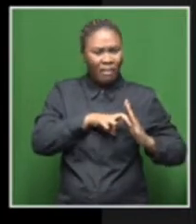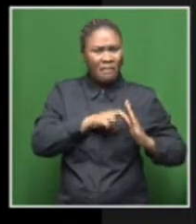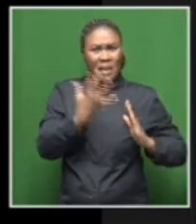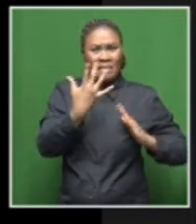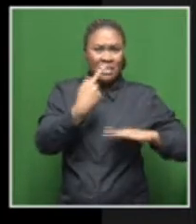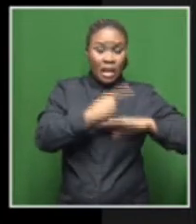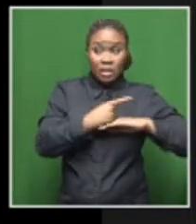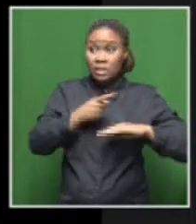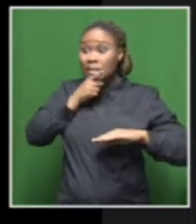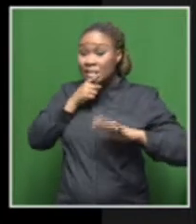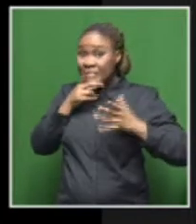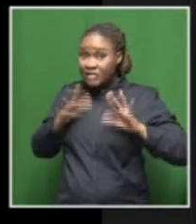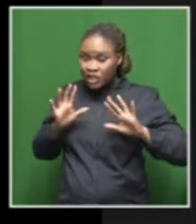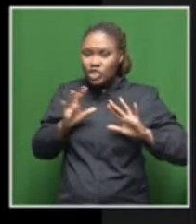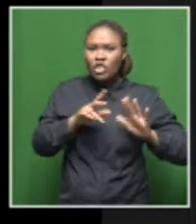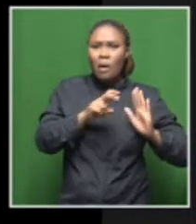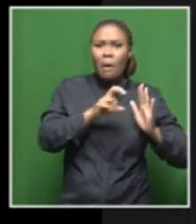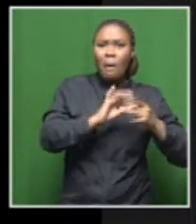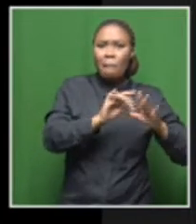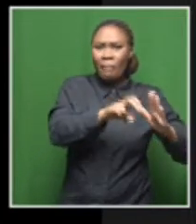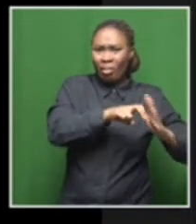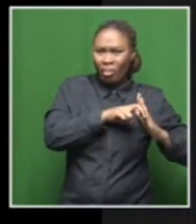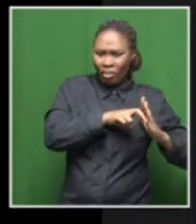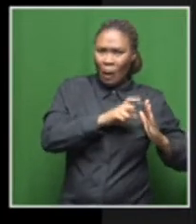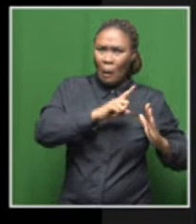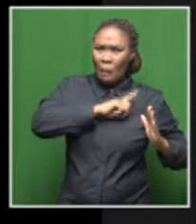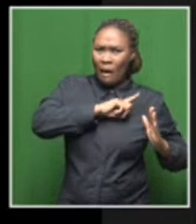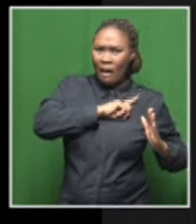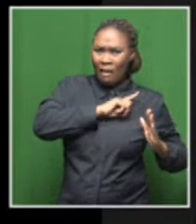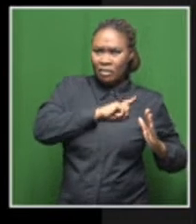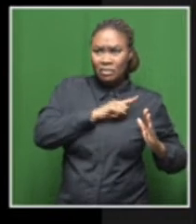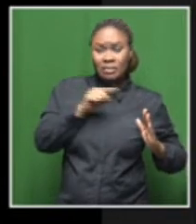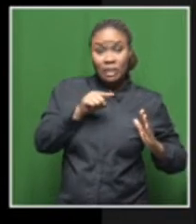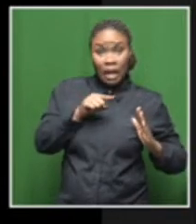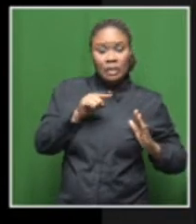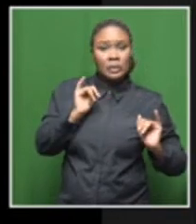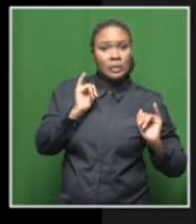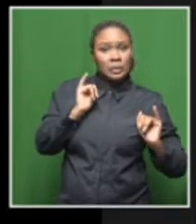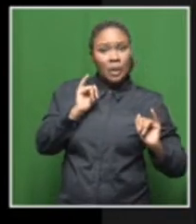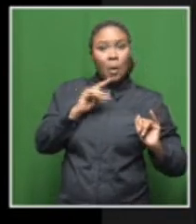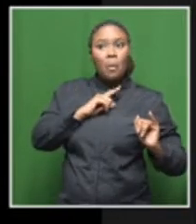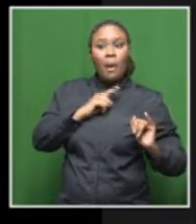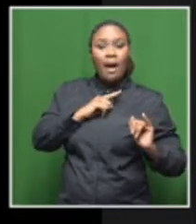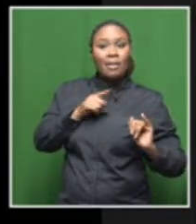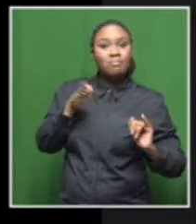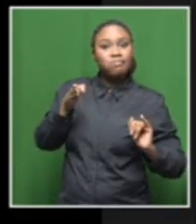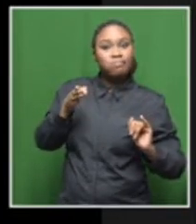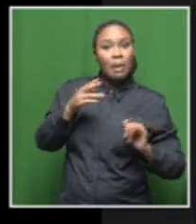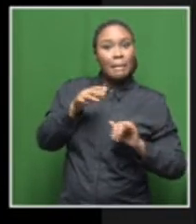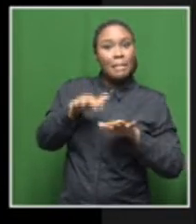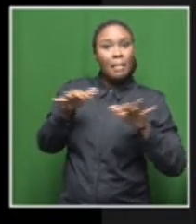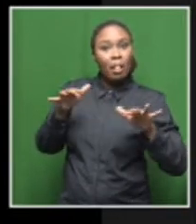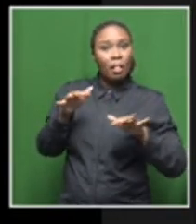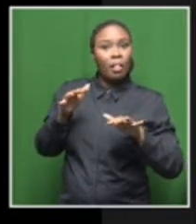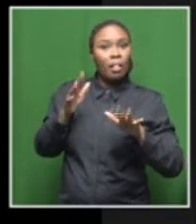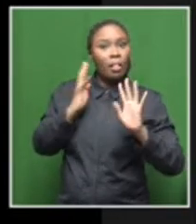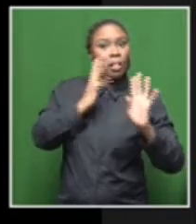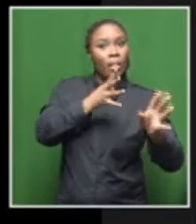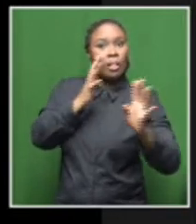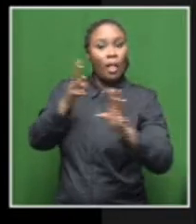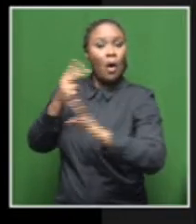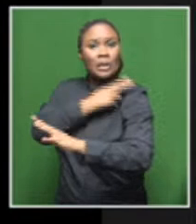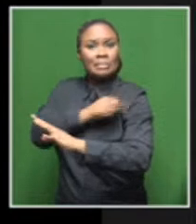this regulation continues to add pressure on the healthcare system. Third question, what amount